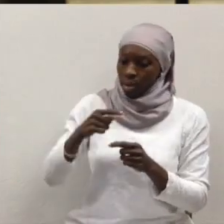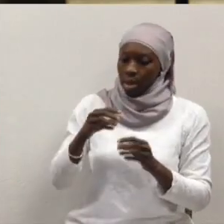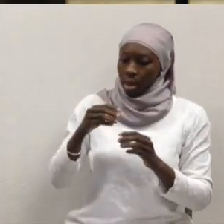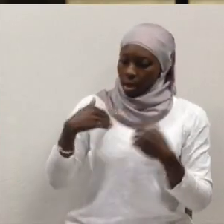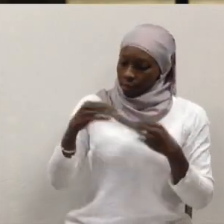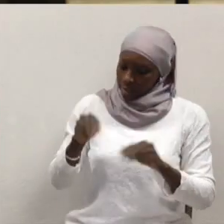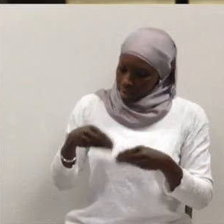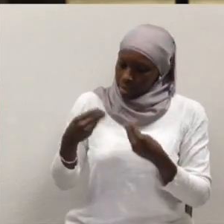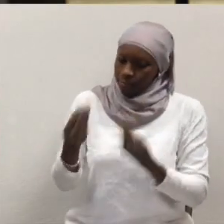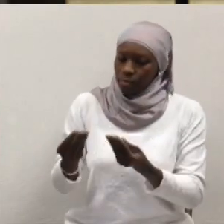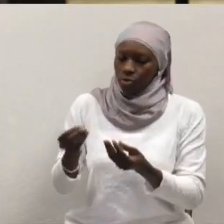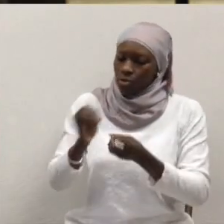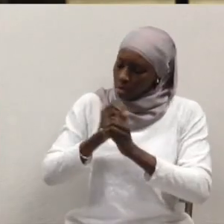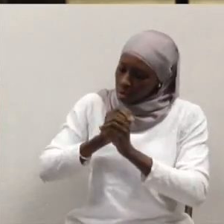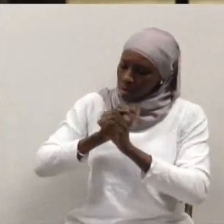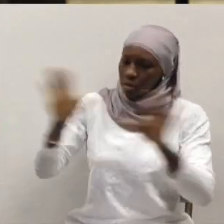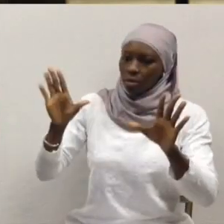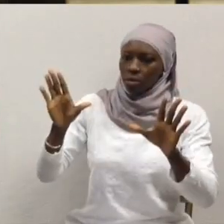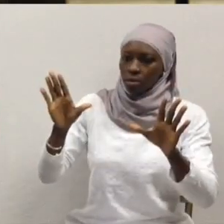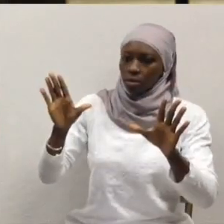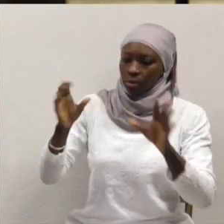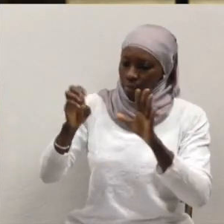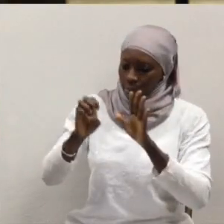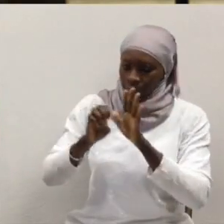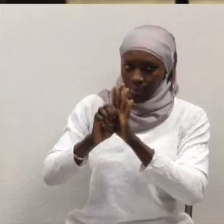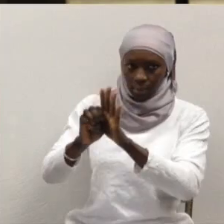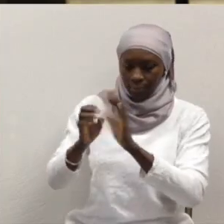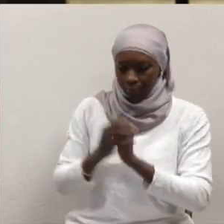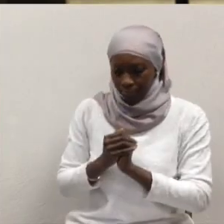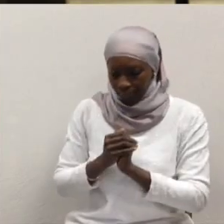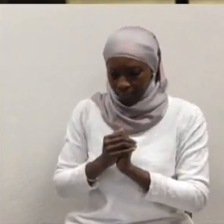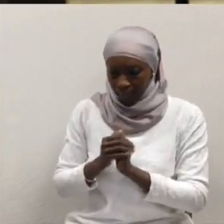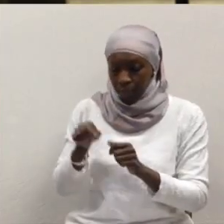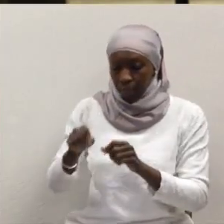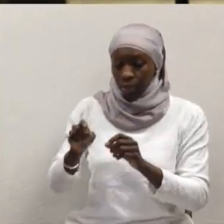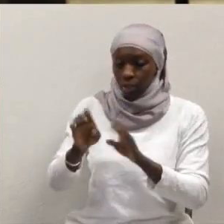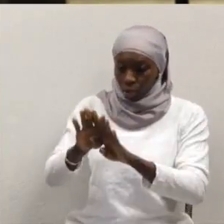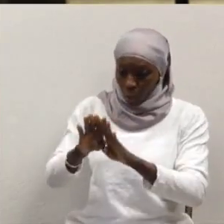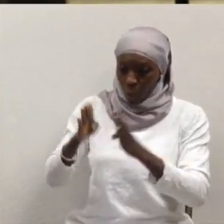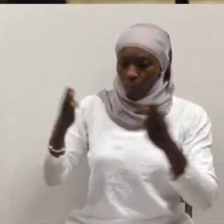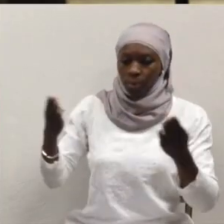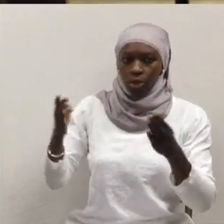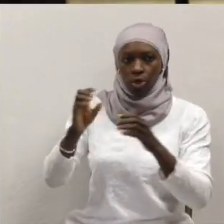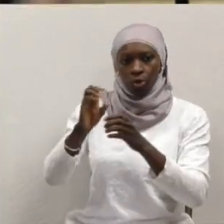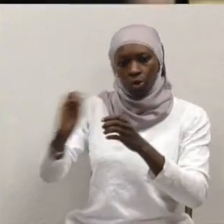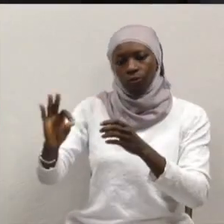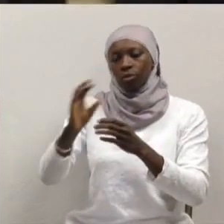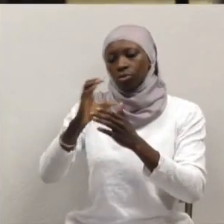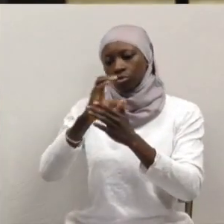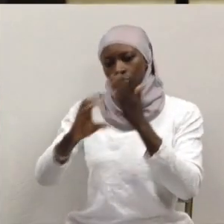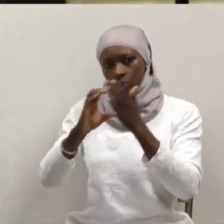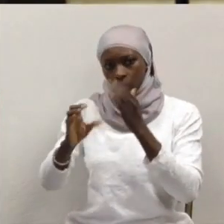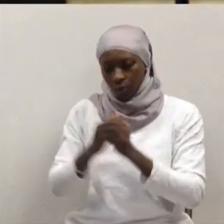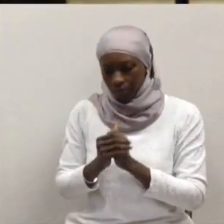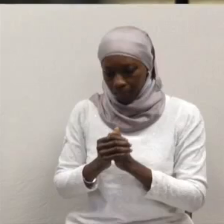clear conquest. This is the opening of the surah. The surah itself comes